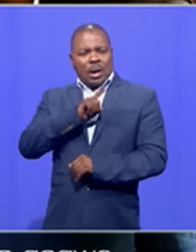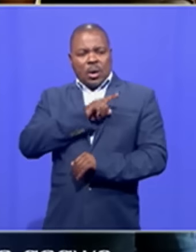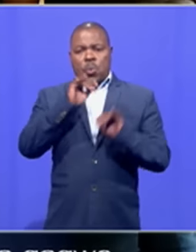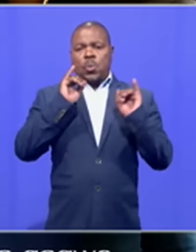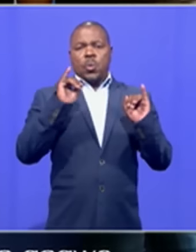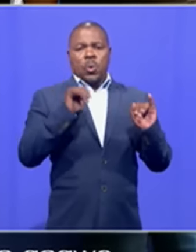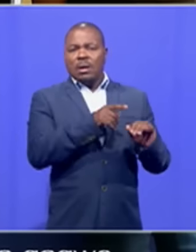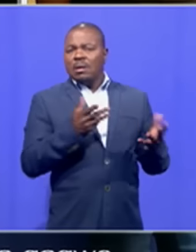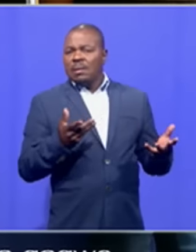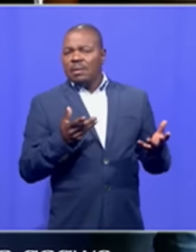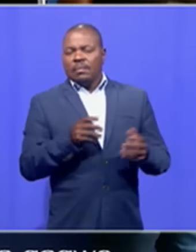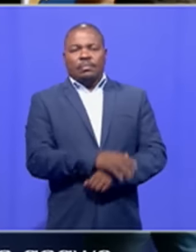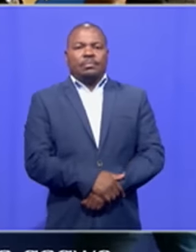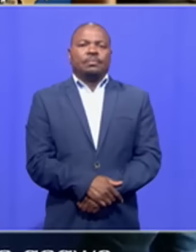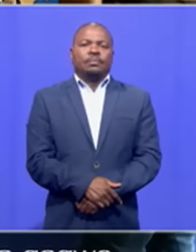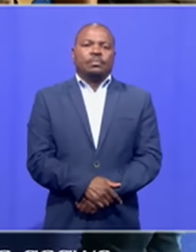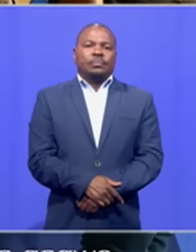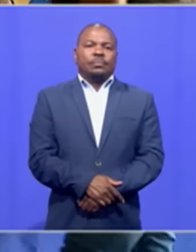bja melato yeo.